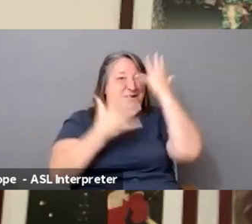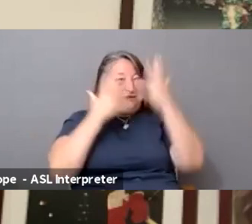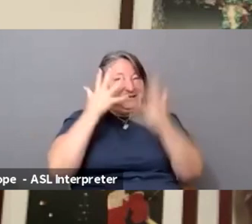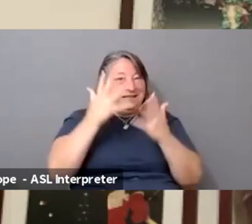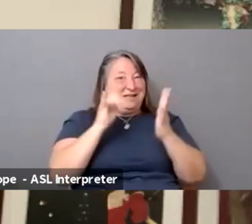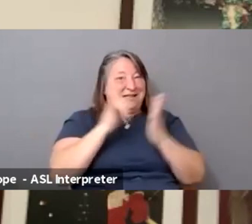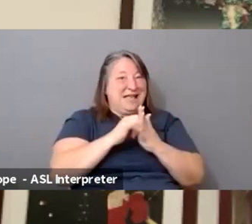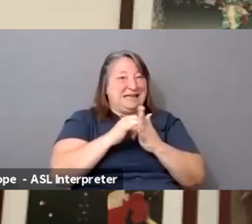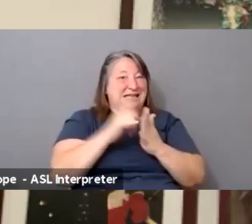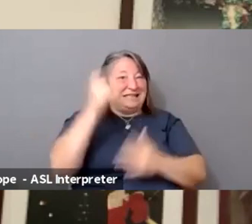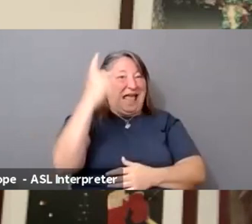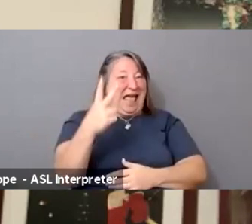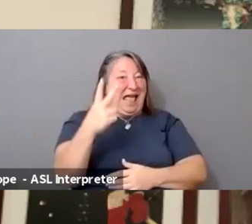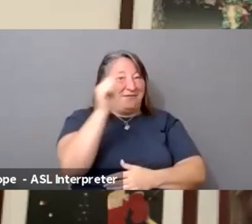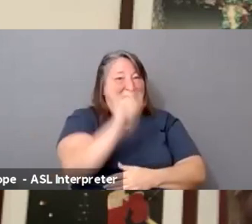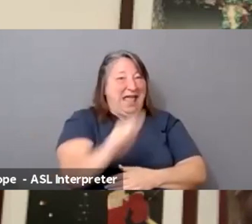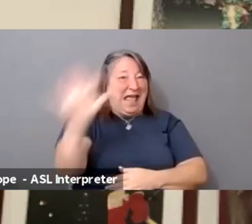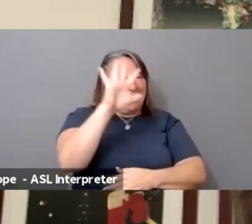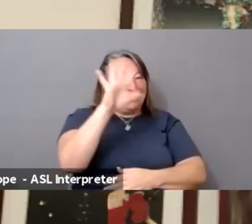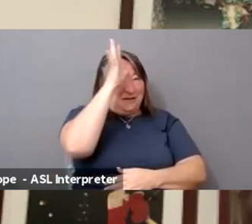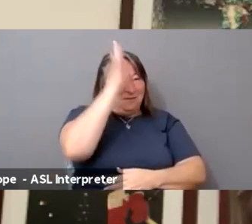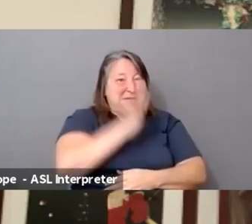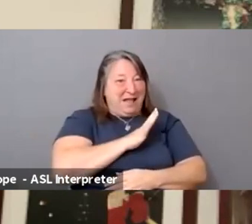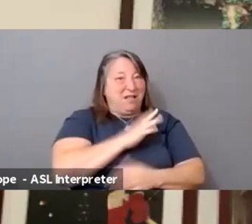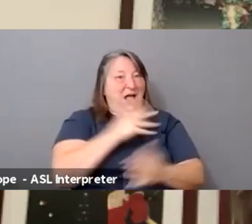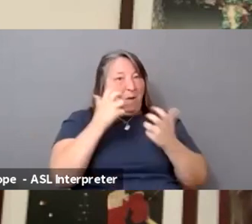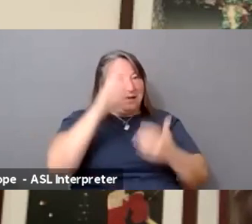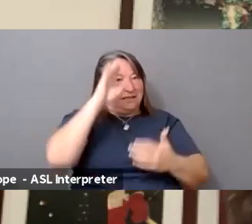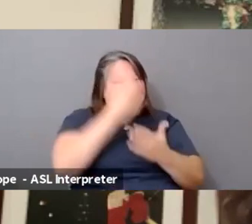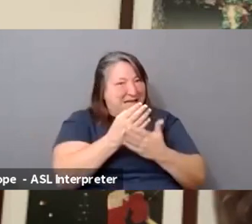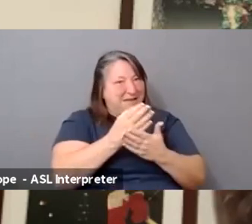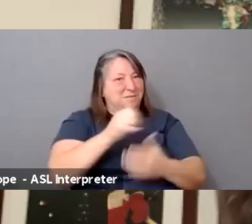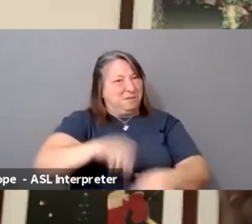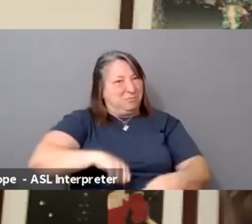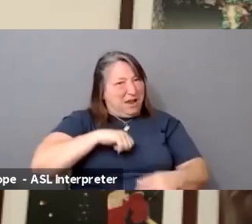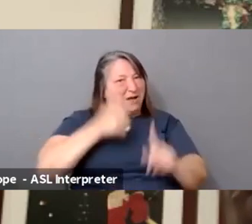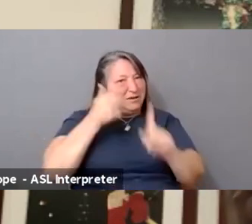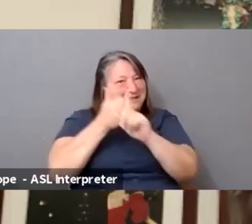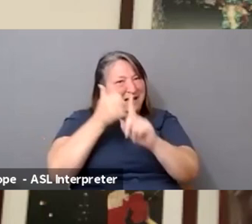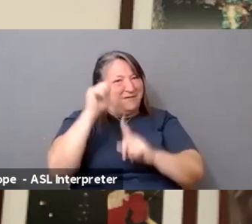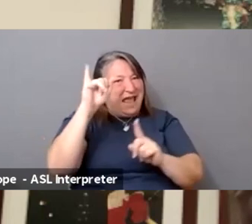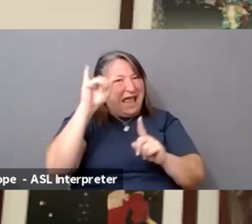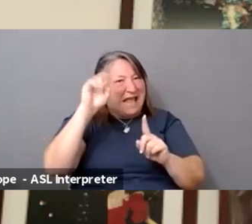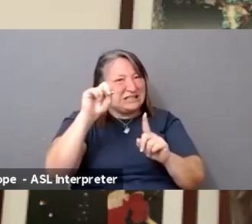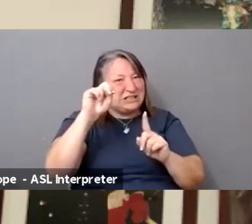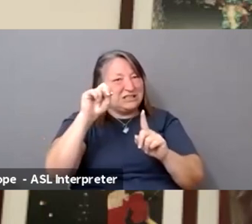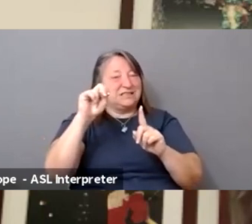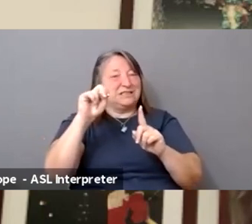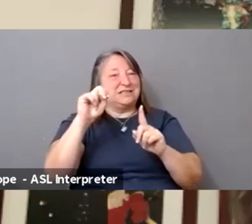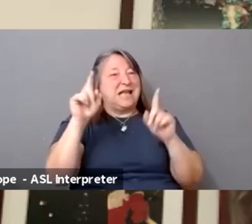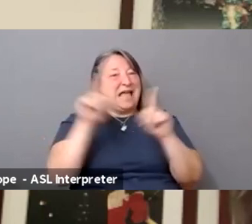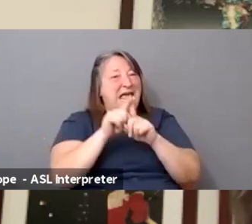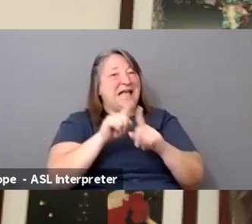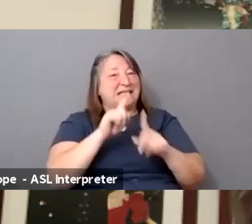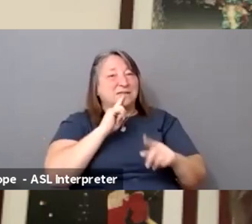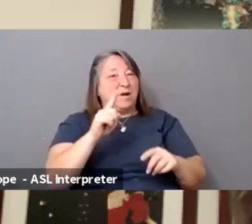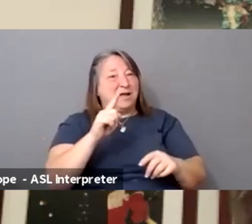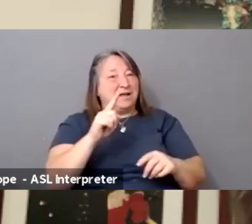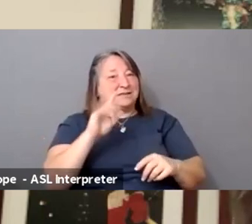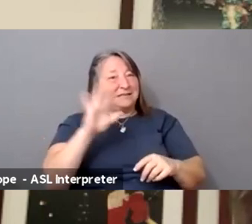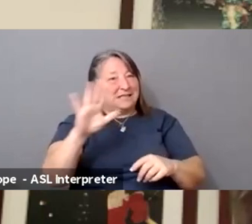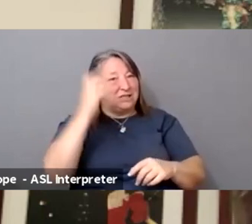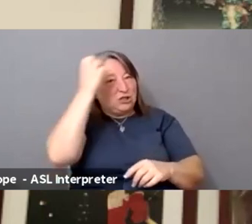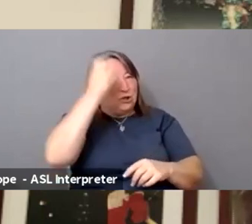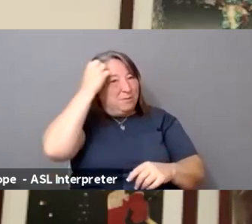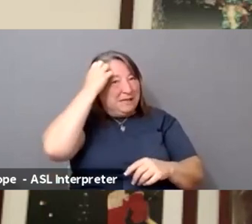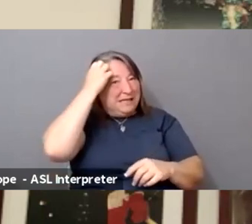half Asian male. I wanted him to be as proud of his Asianness as he was of his European roots. And